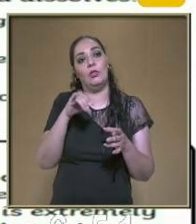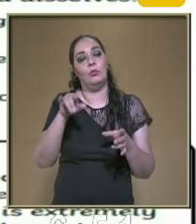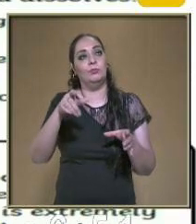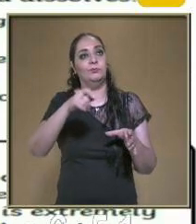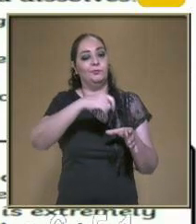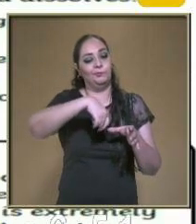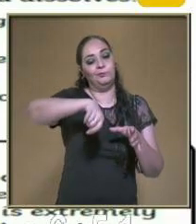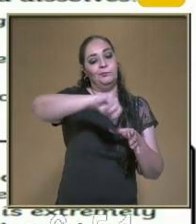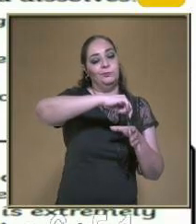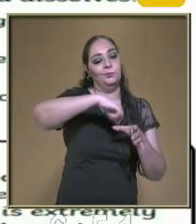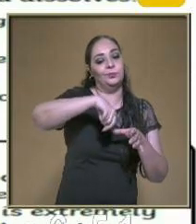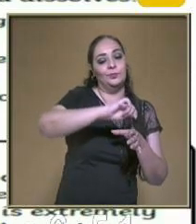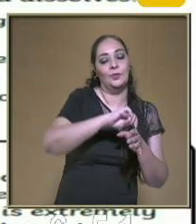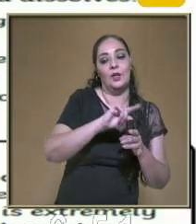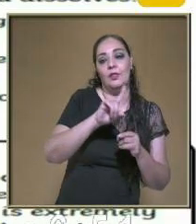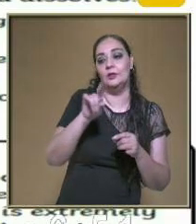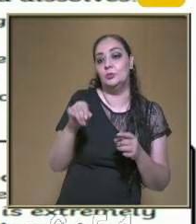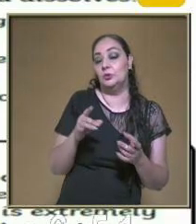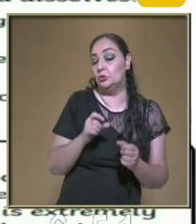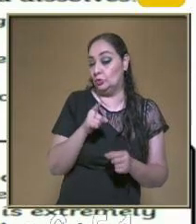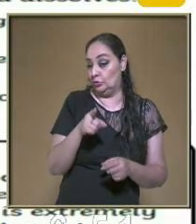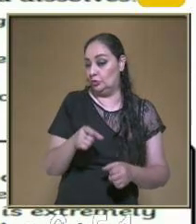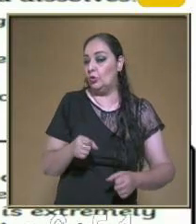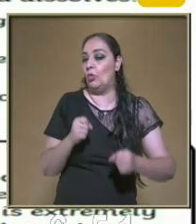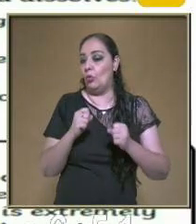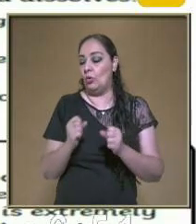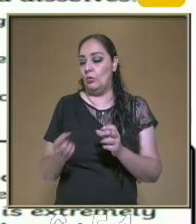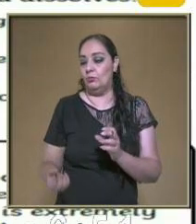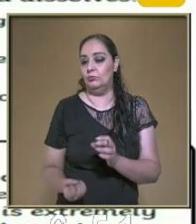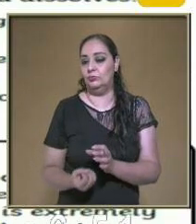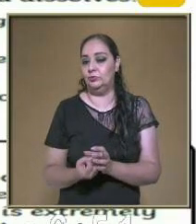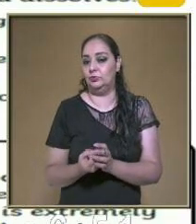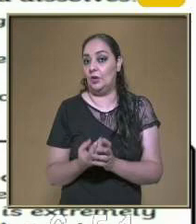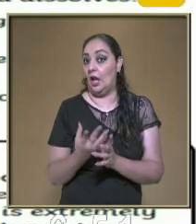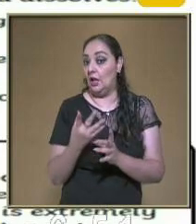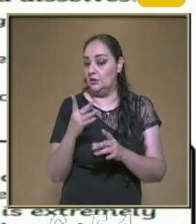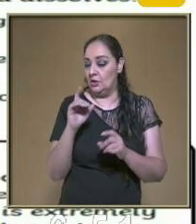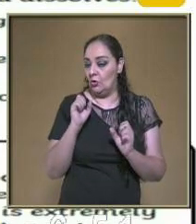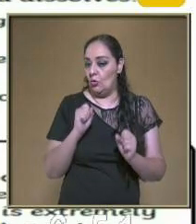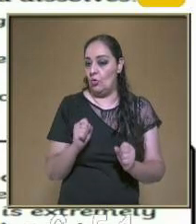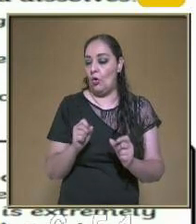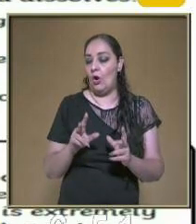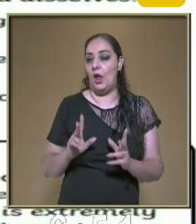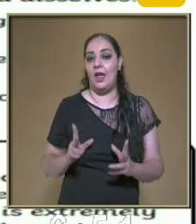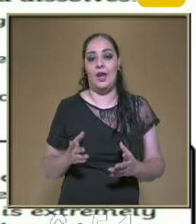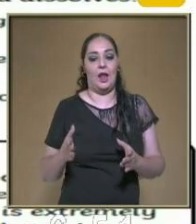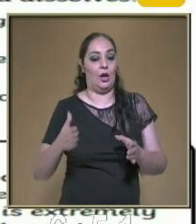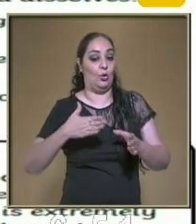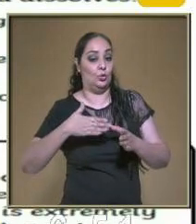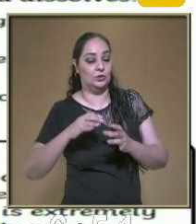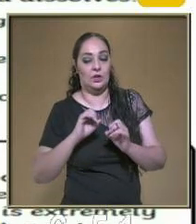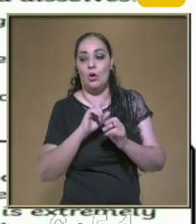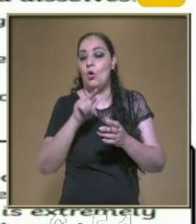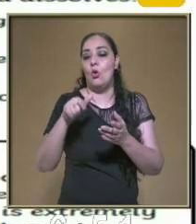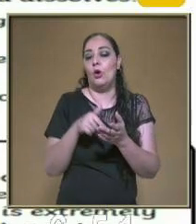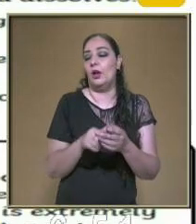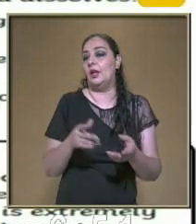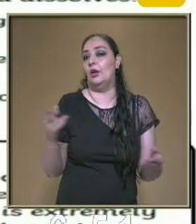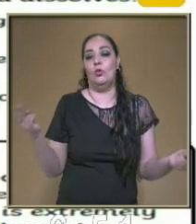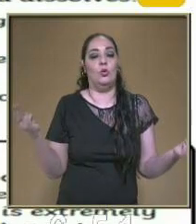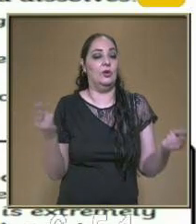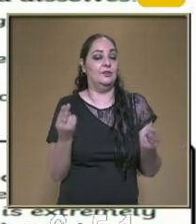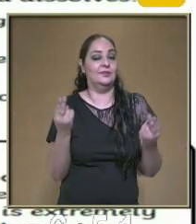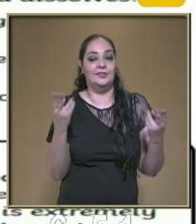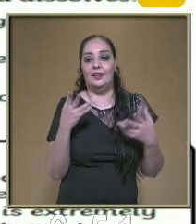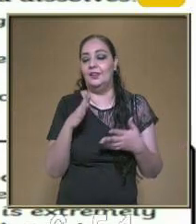stir. Then make sure your volcano is in the kitchen or outside or somewhere where you don't mind